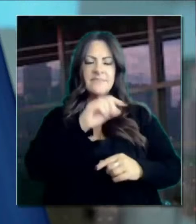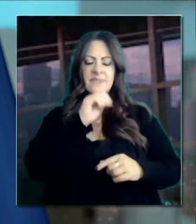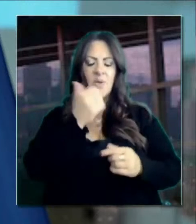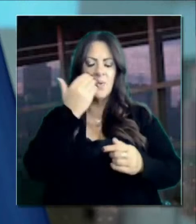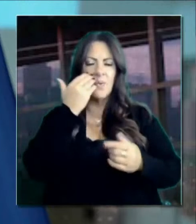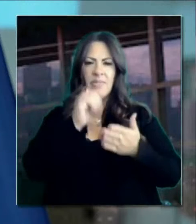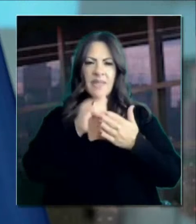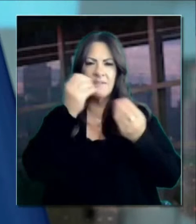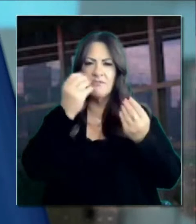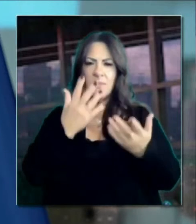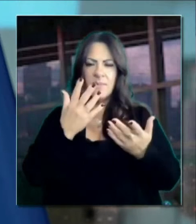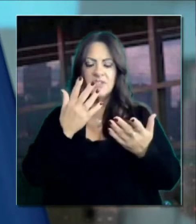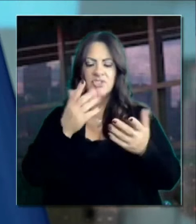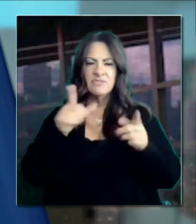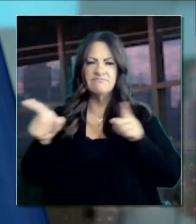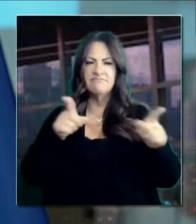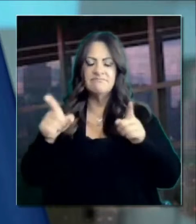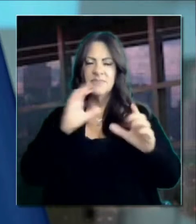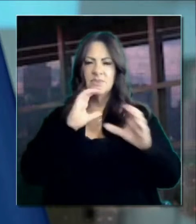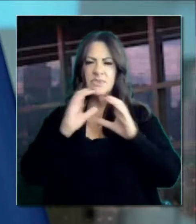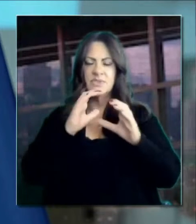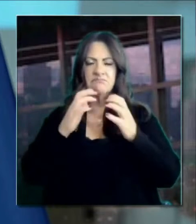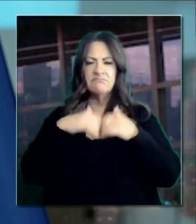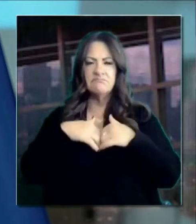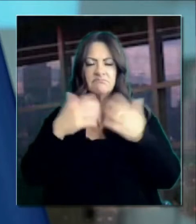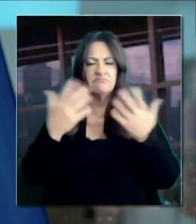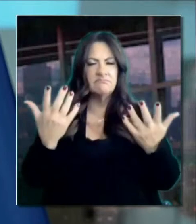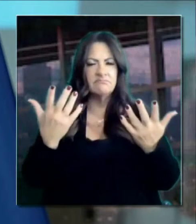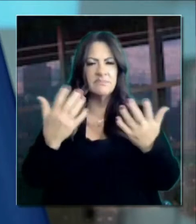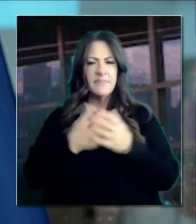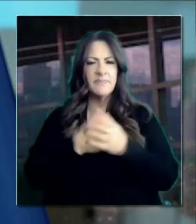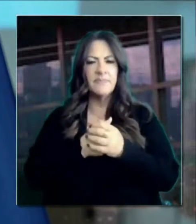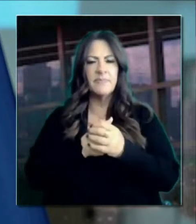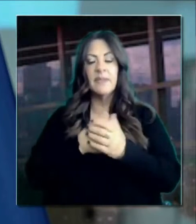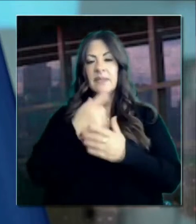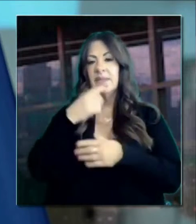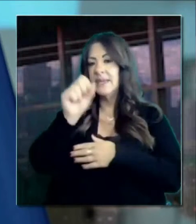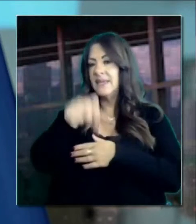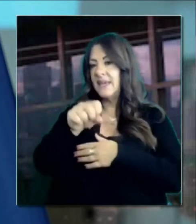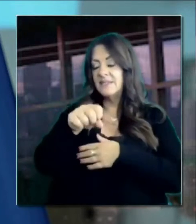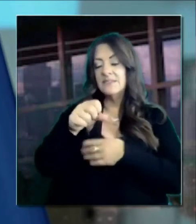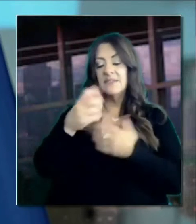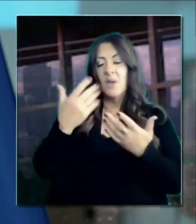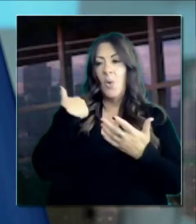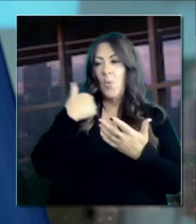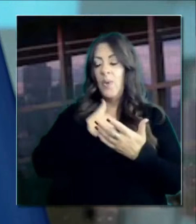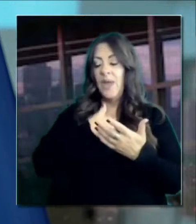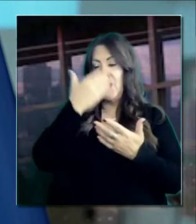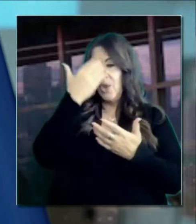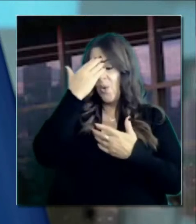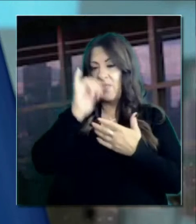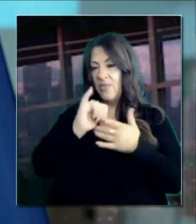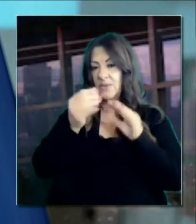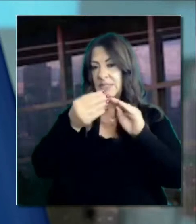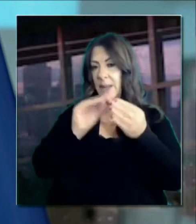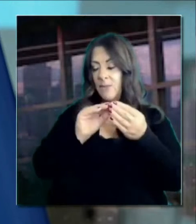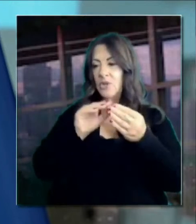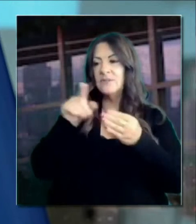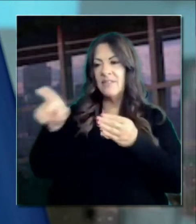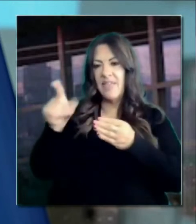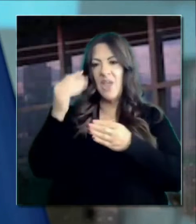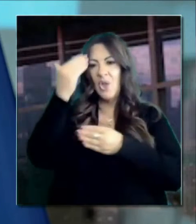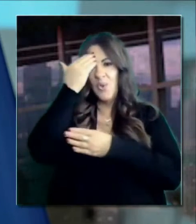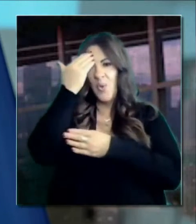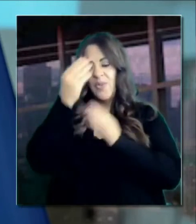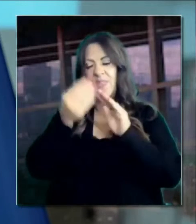and we've been working with these counties very, very directly for weeks and weeks. They're privy to the same numbers as we are. And so we